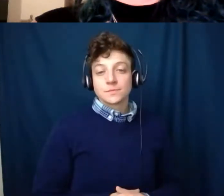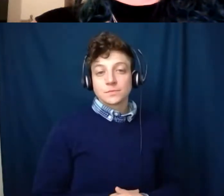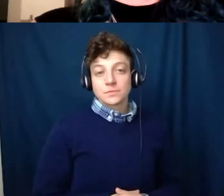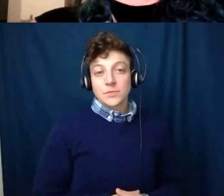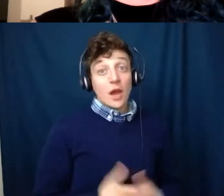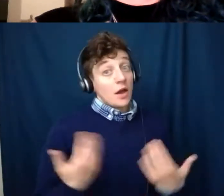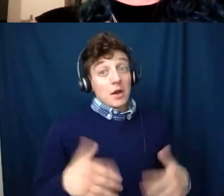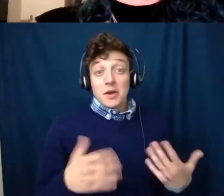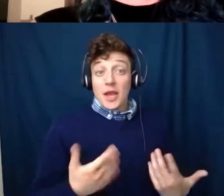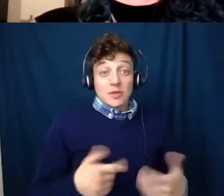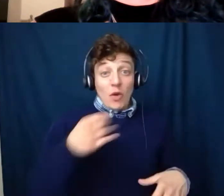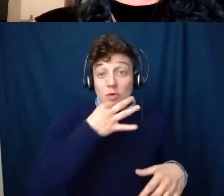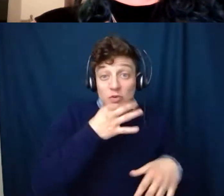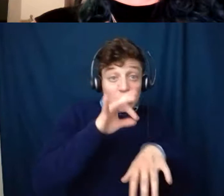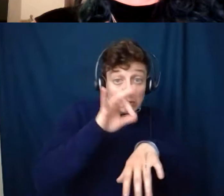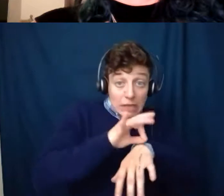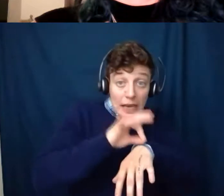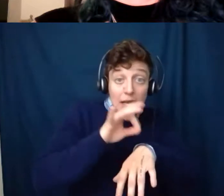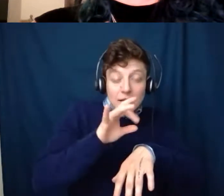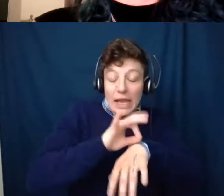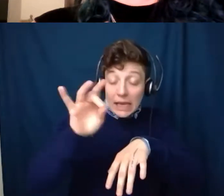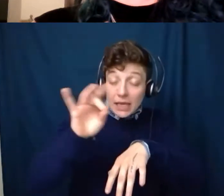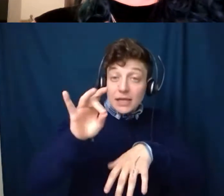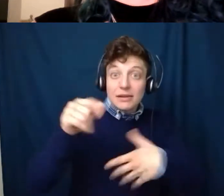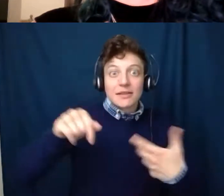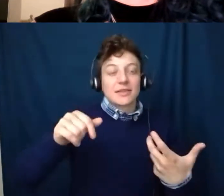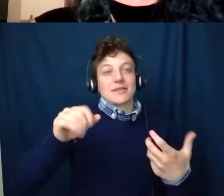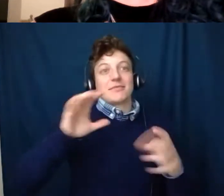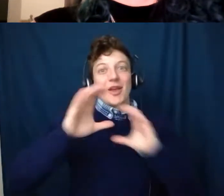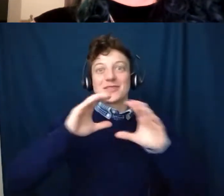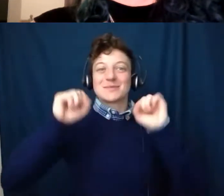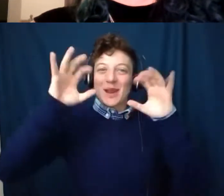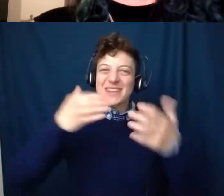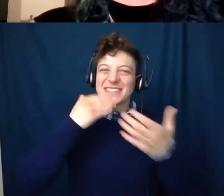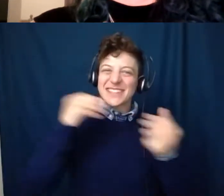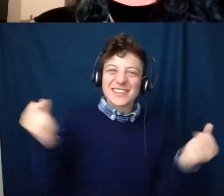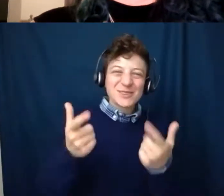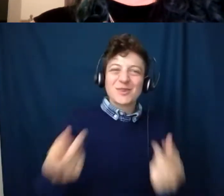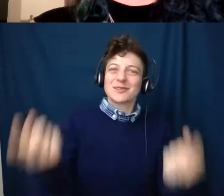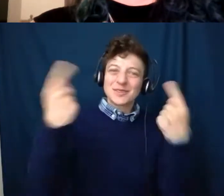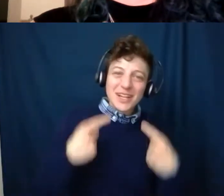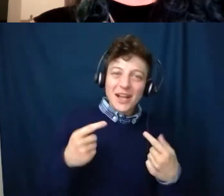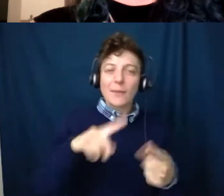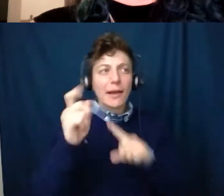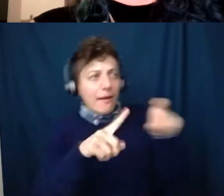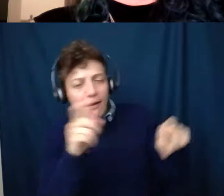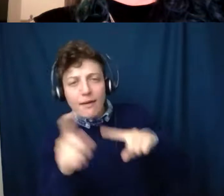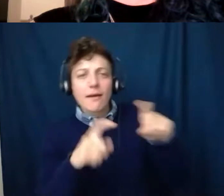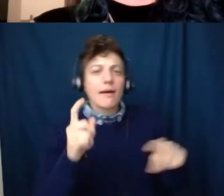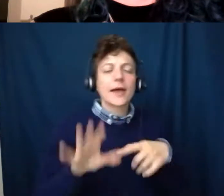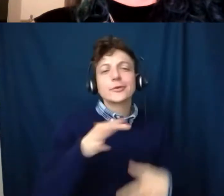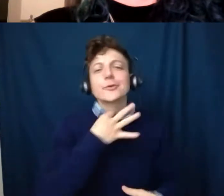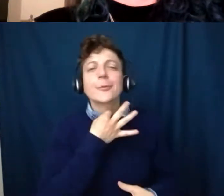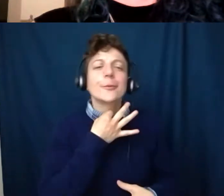coming up on 8 o'clock here. This has been such an amazing conversation. Thank you everybody for coming and asking all of your questions and bringing your curiosity with